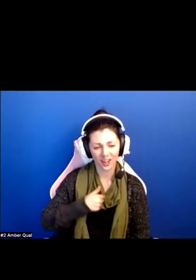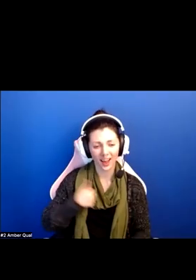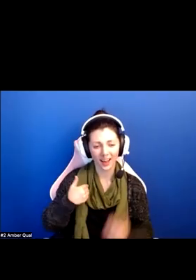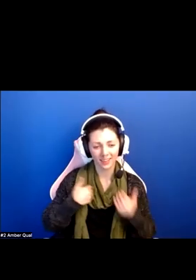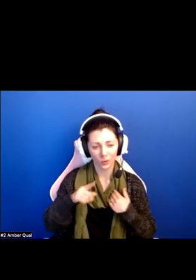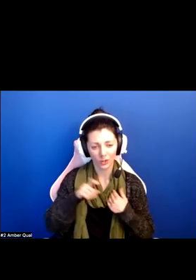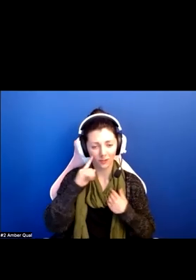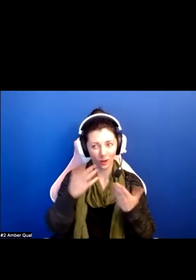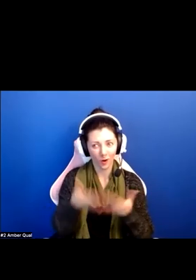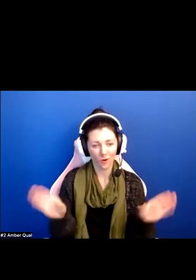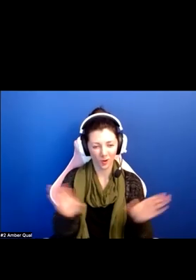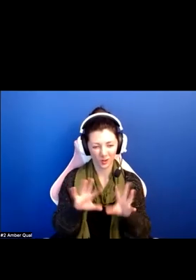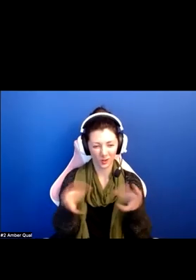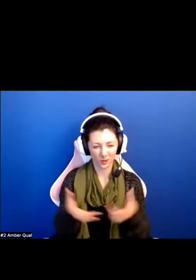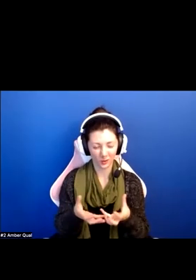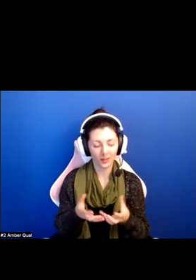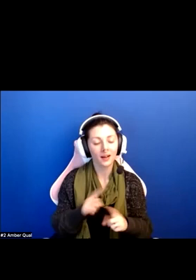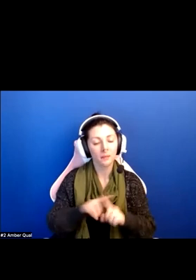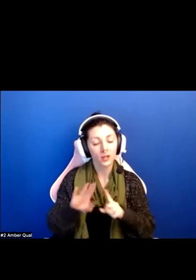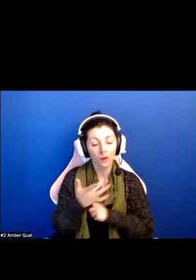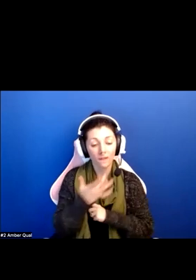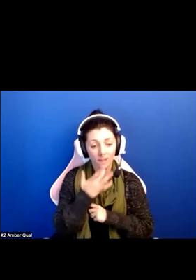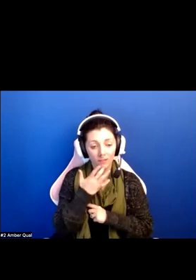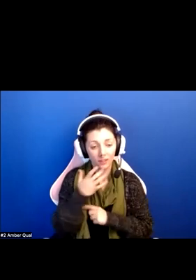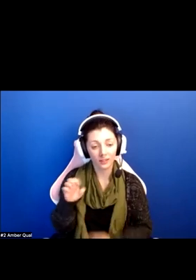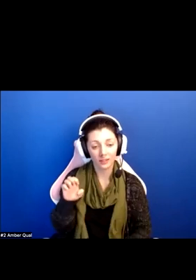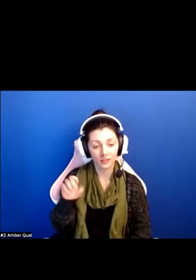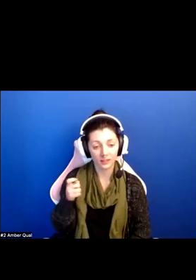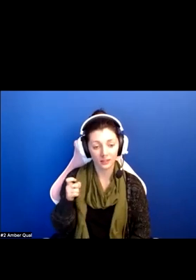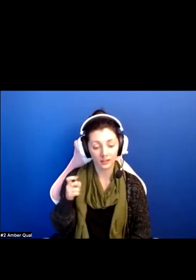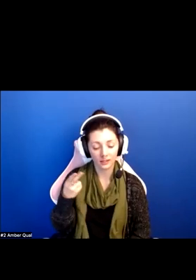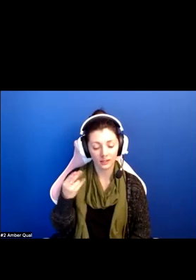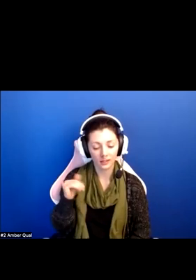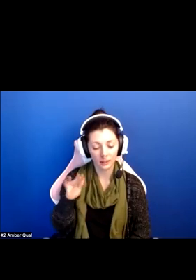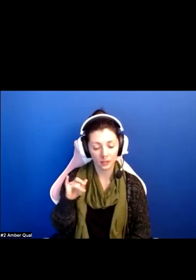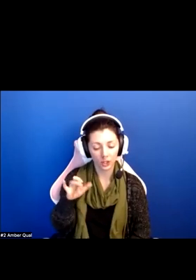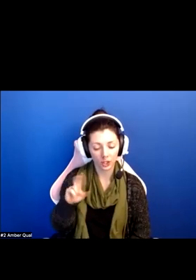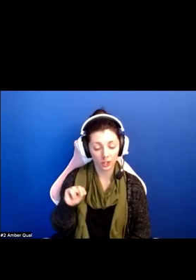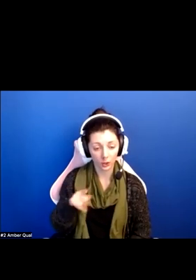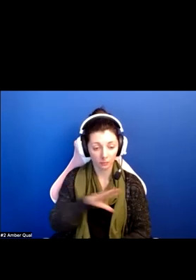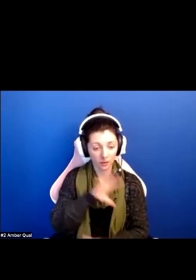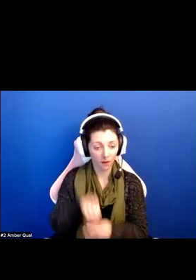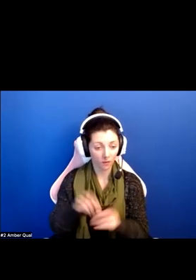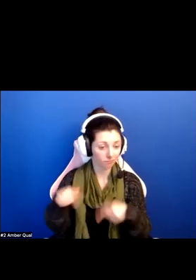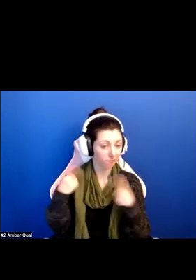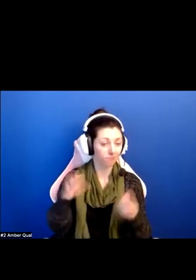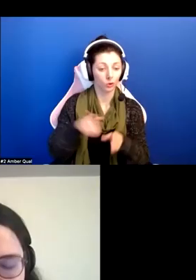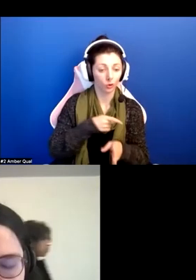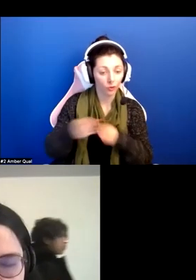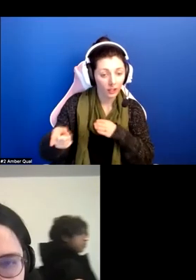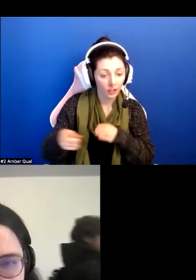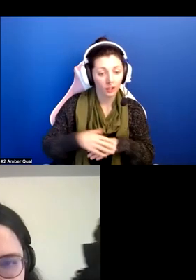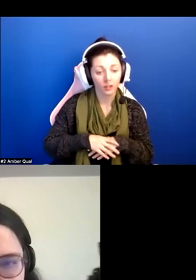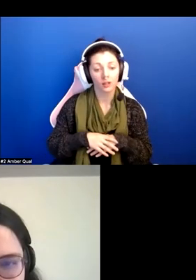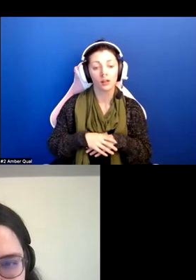barrage. What is your favorite exhibition that you have taken part in your career? Can you share anything related to any upcoming exhibits